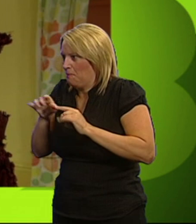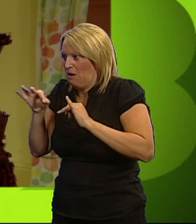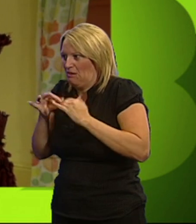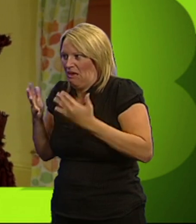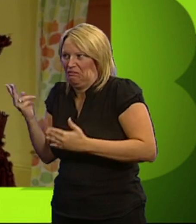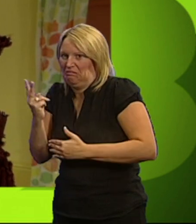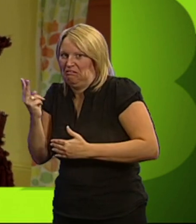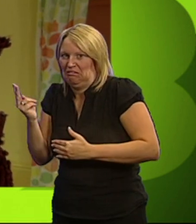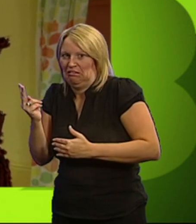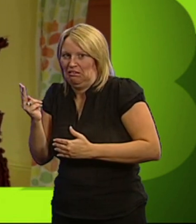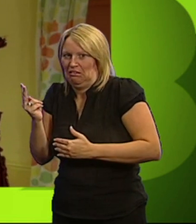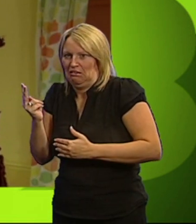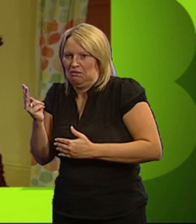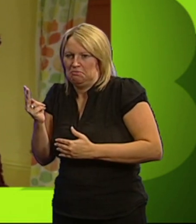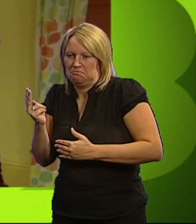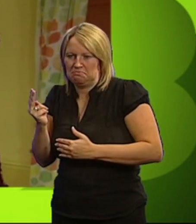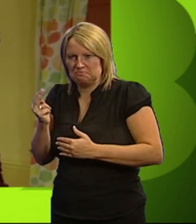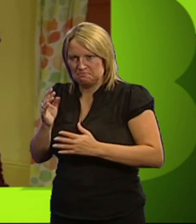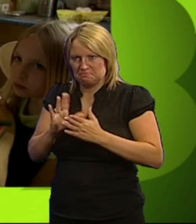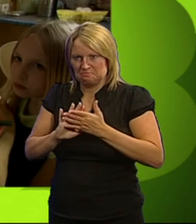though, does it?